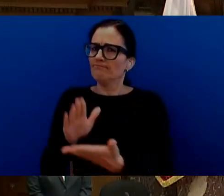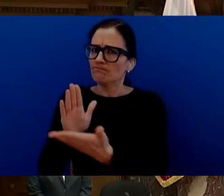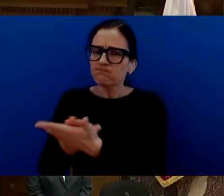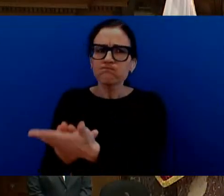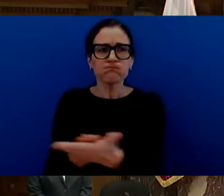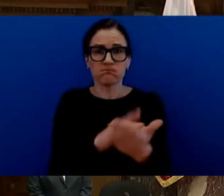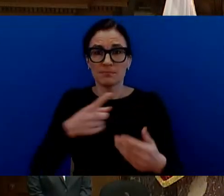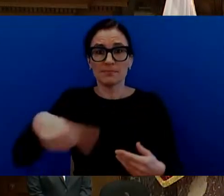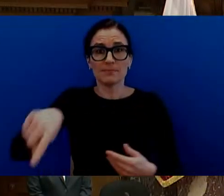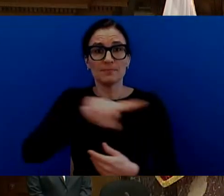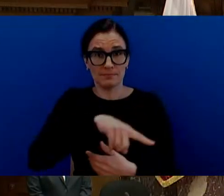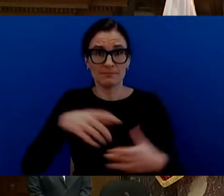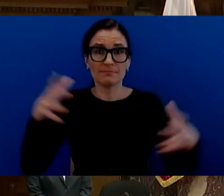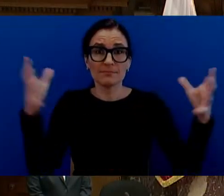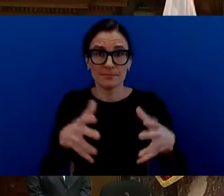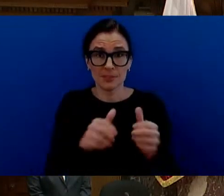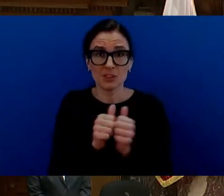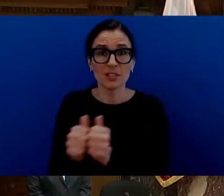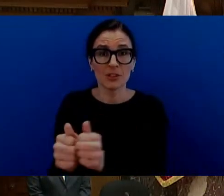to really